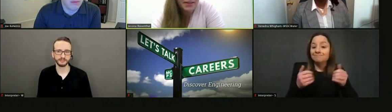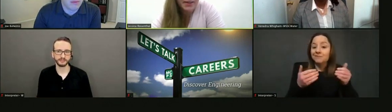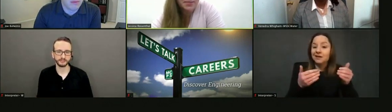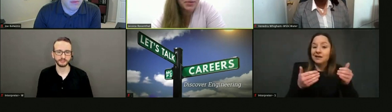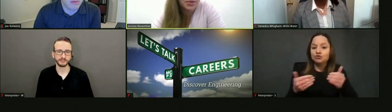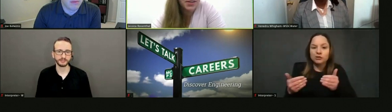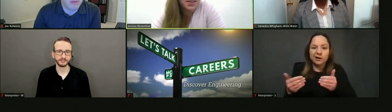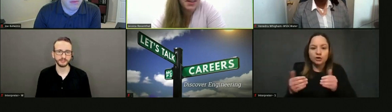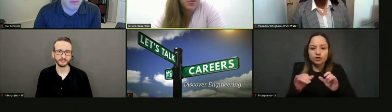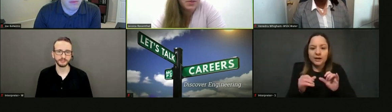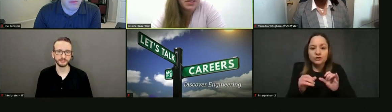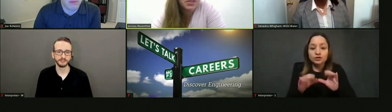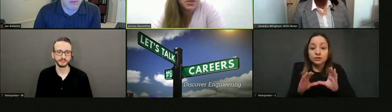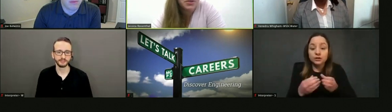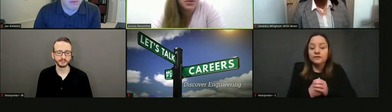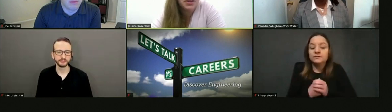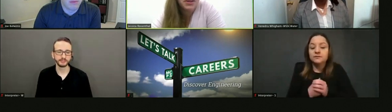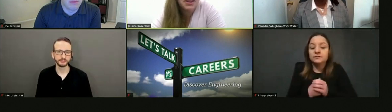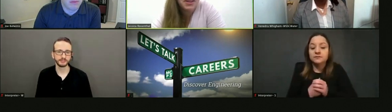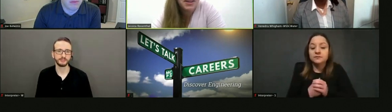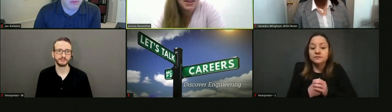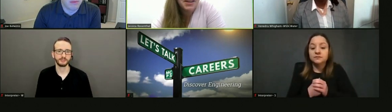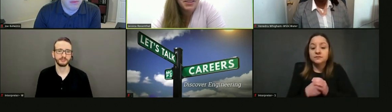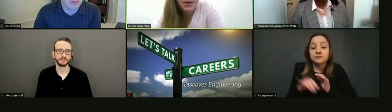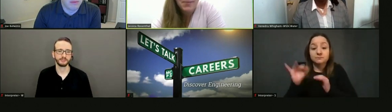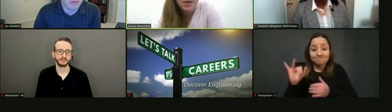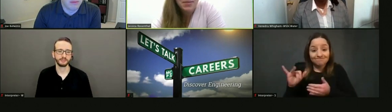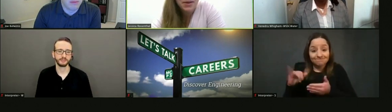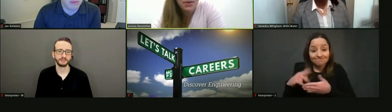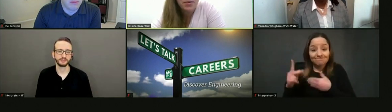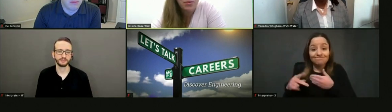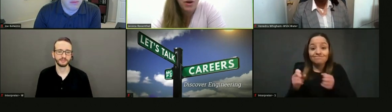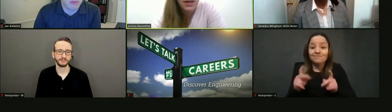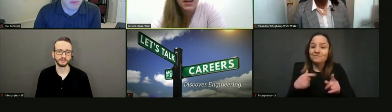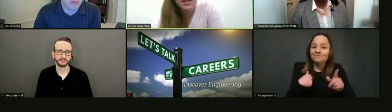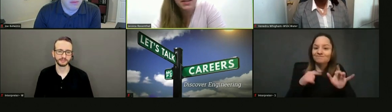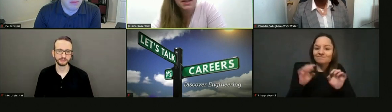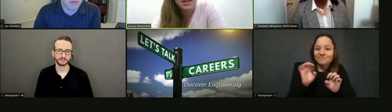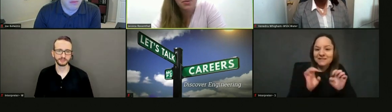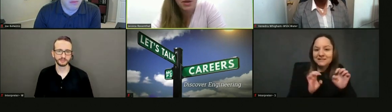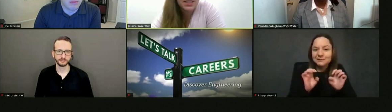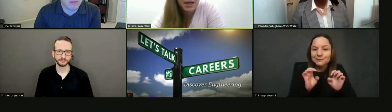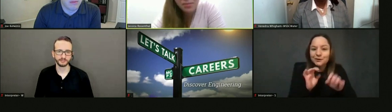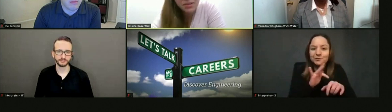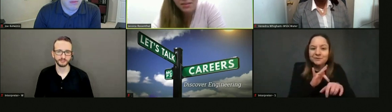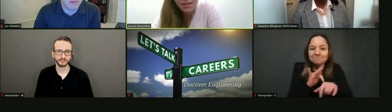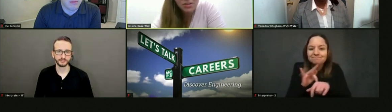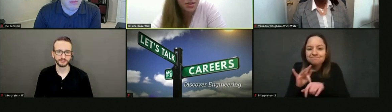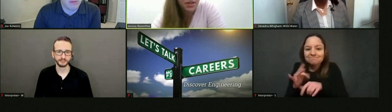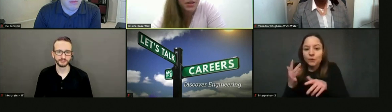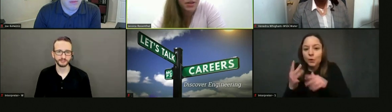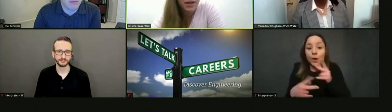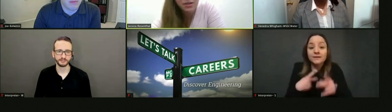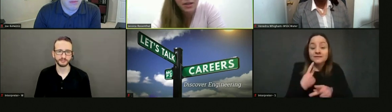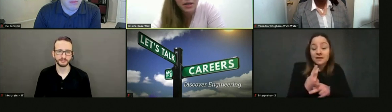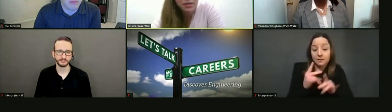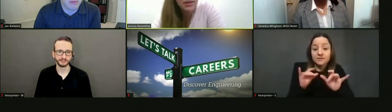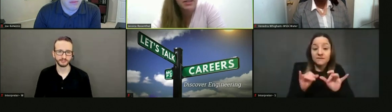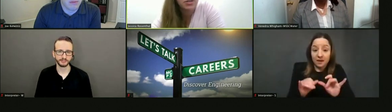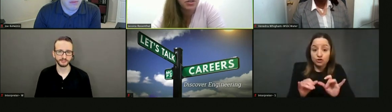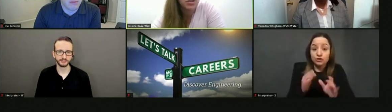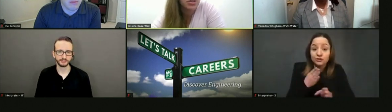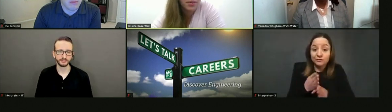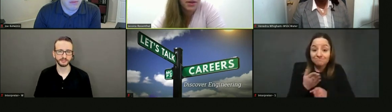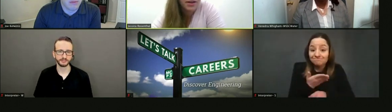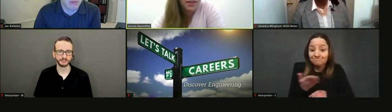classes. So it allowed me to experiment a bit with what types of engineering are out